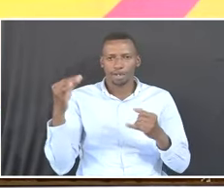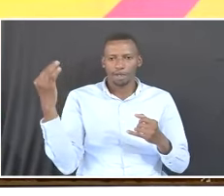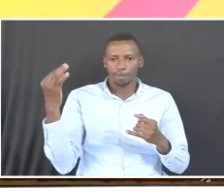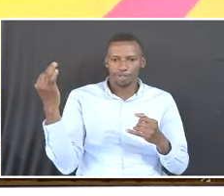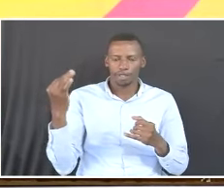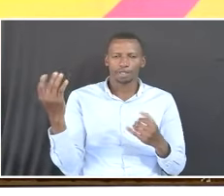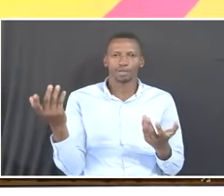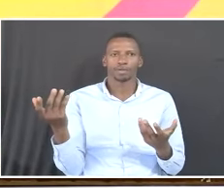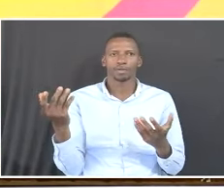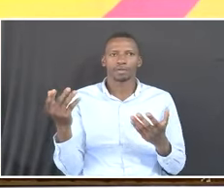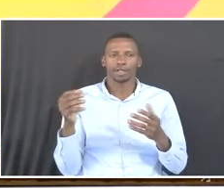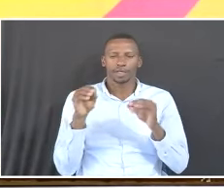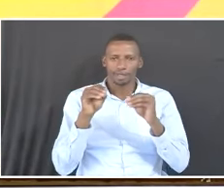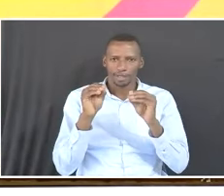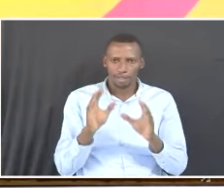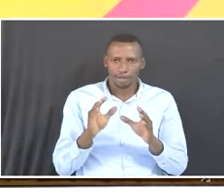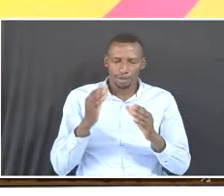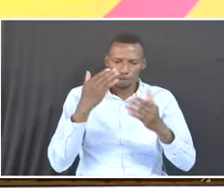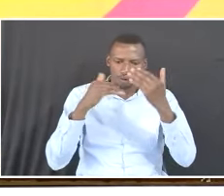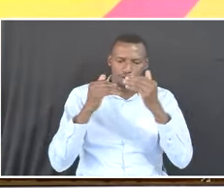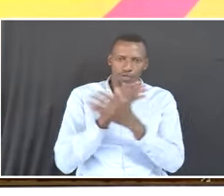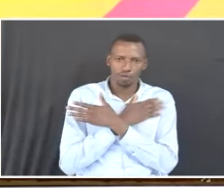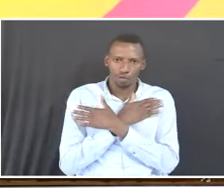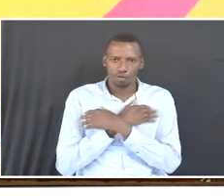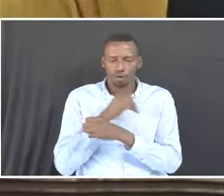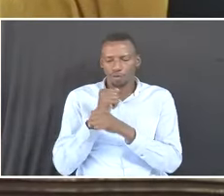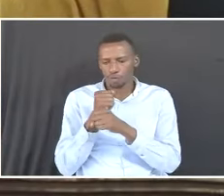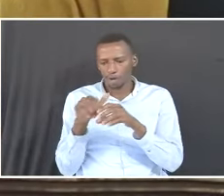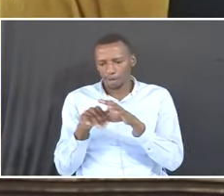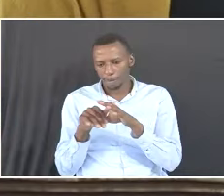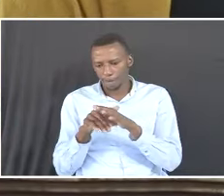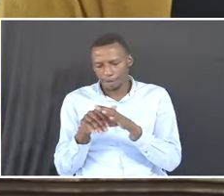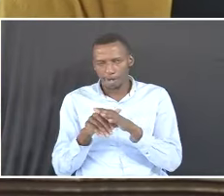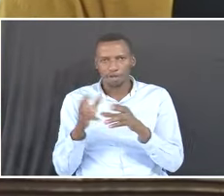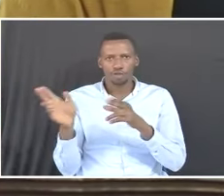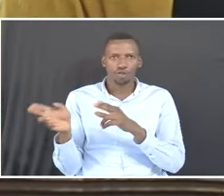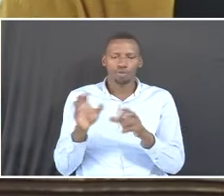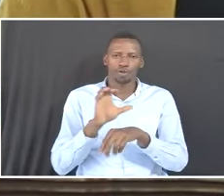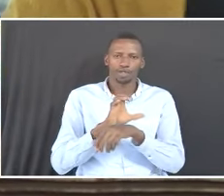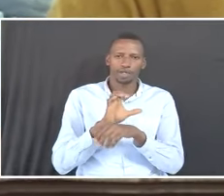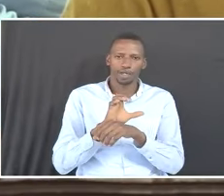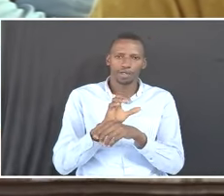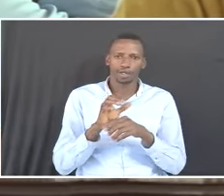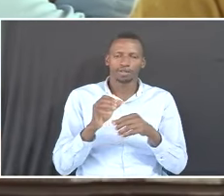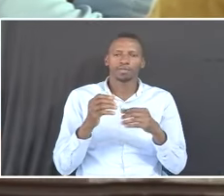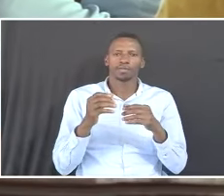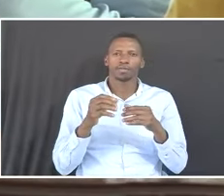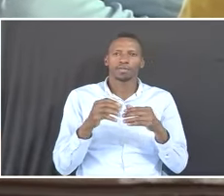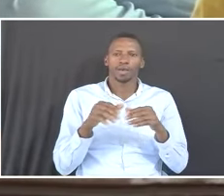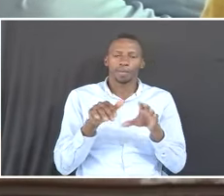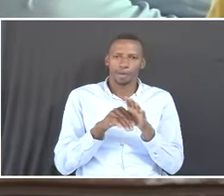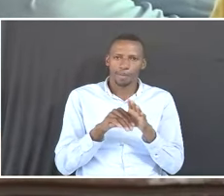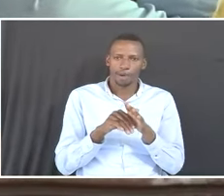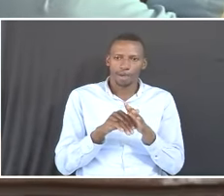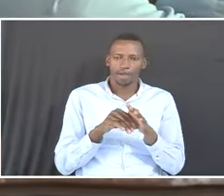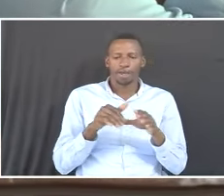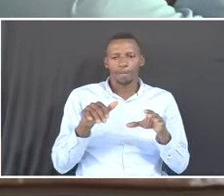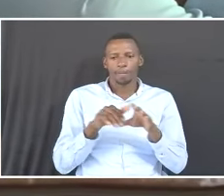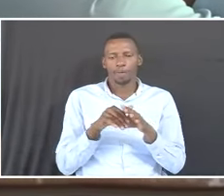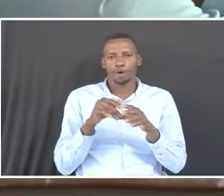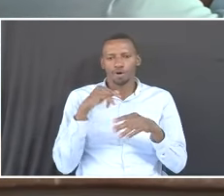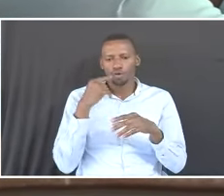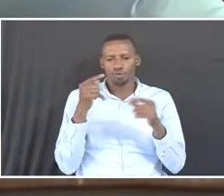my professional colleague, my workmate, my regular lay church member, my dear visitor in attendance here today. Are